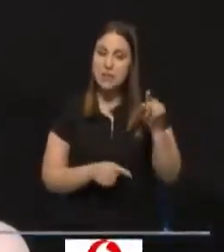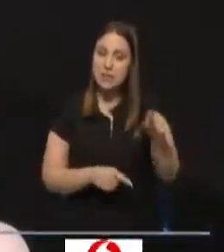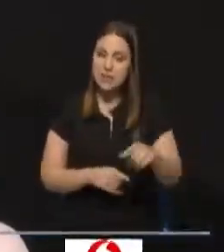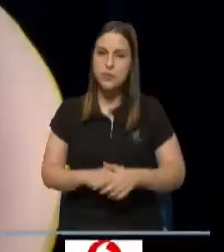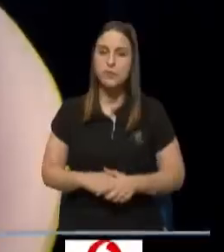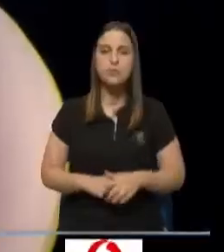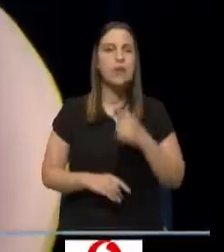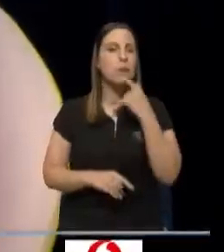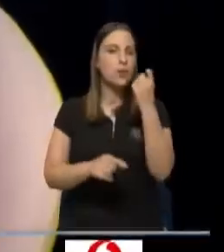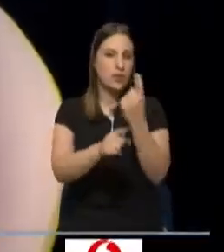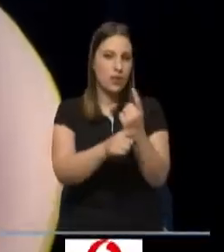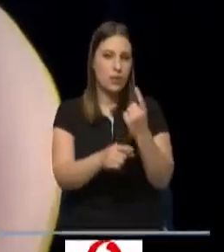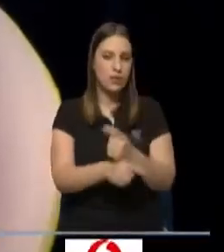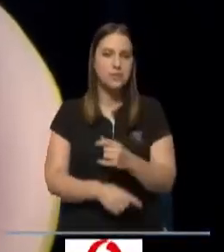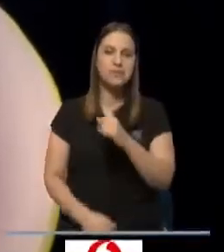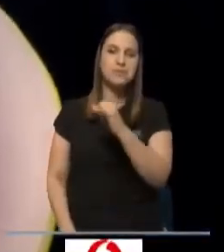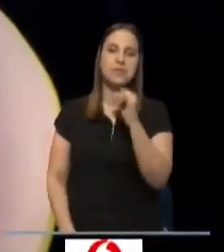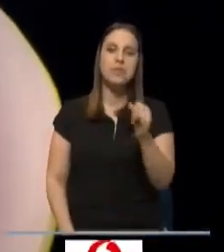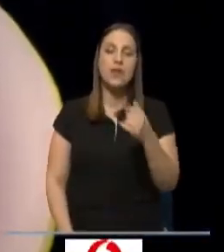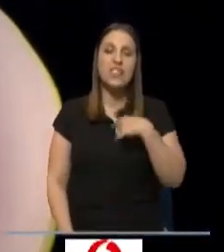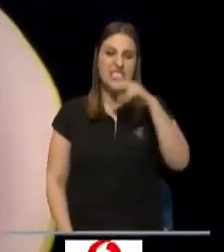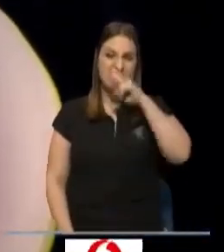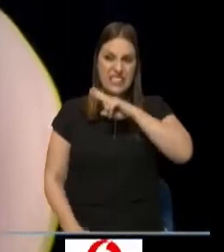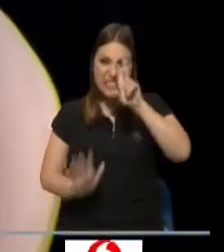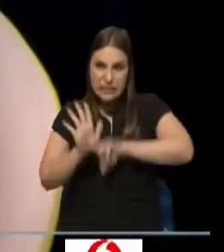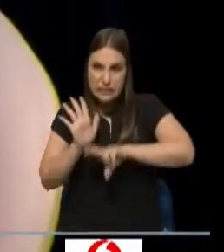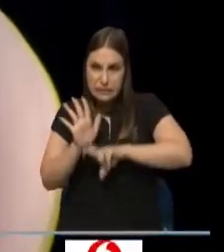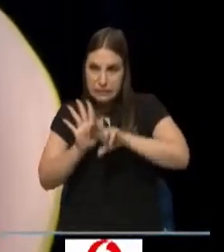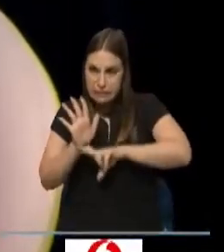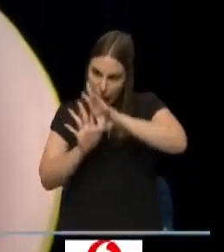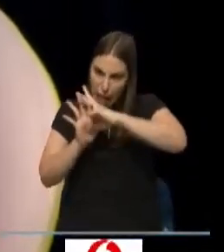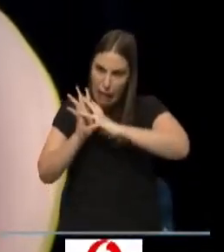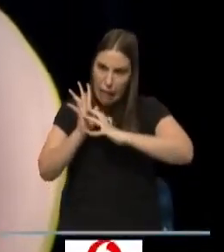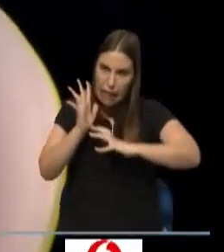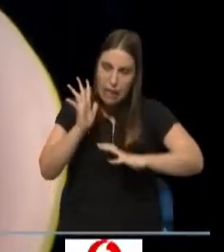thing. Is it a question?